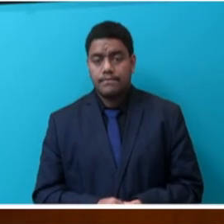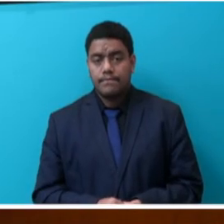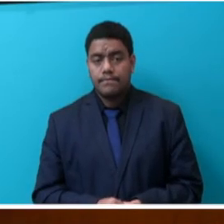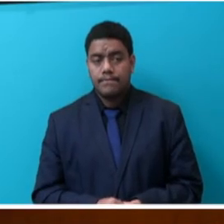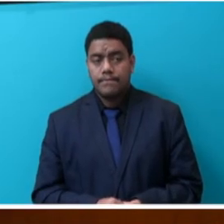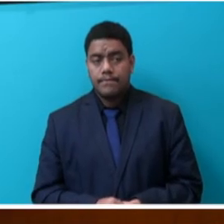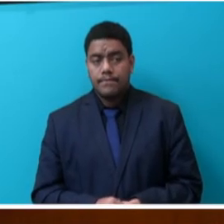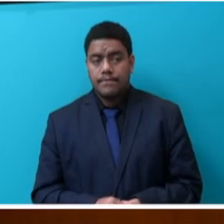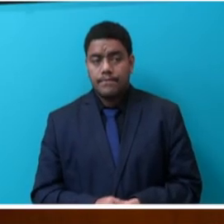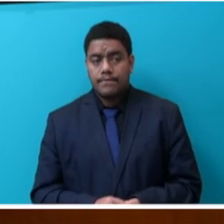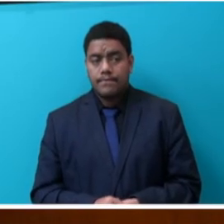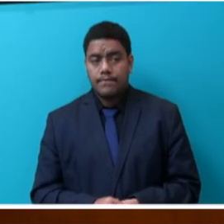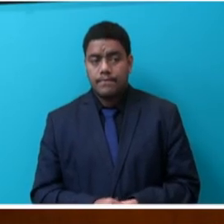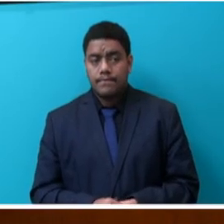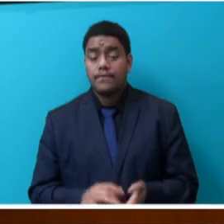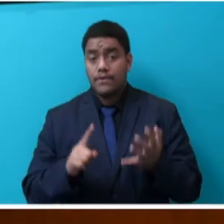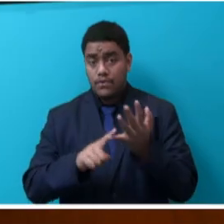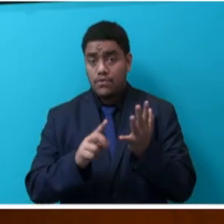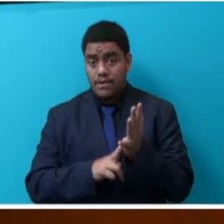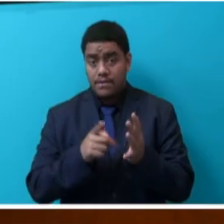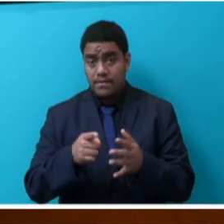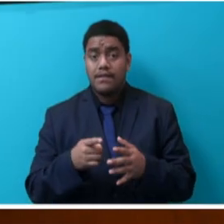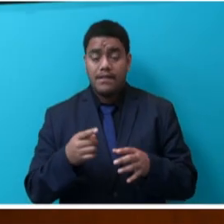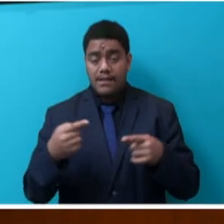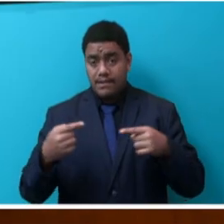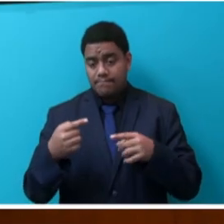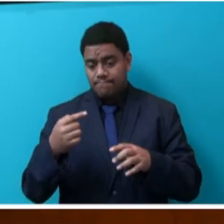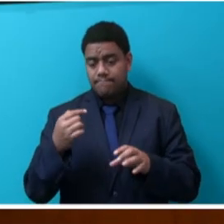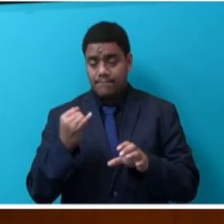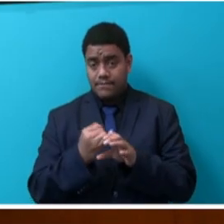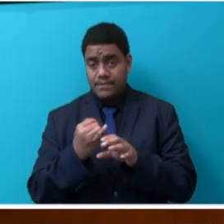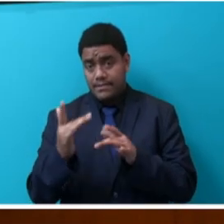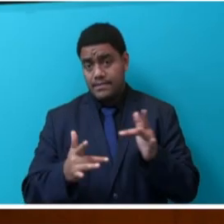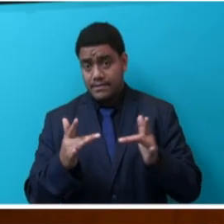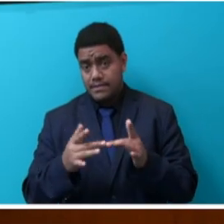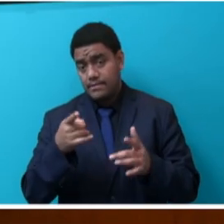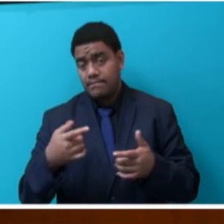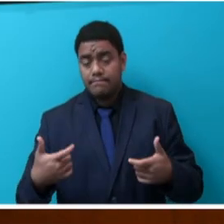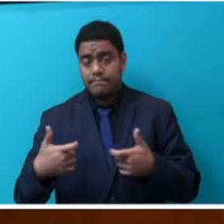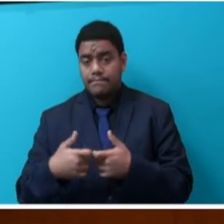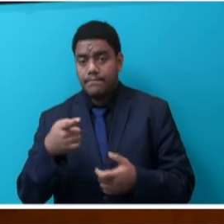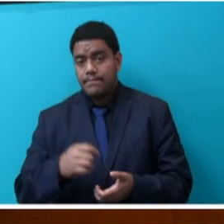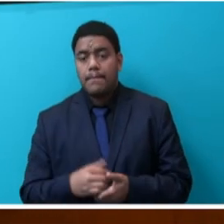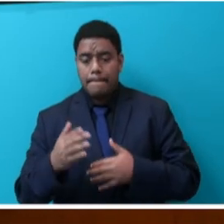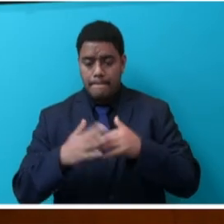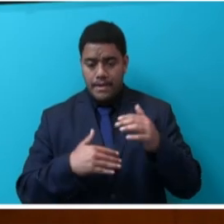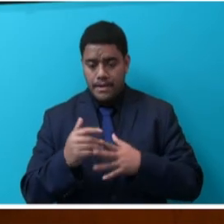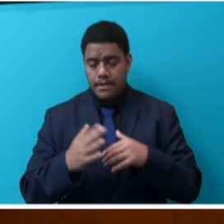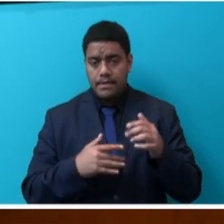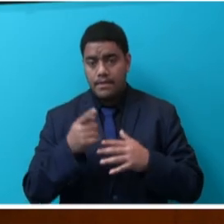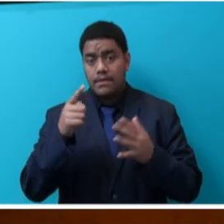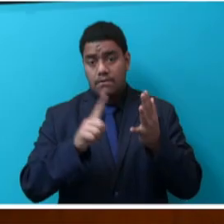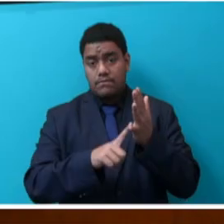The encouraging news is that the UN Convention Against Cybercrime is well aligned with and built upon the Budapest